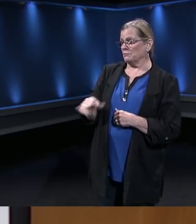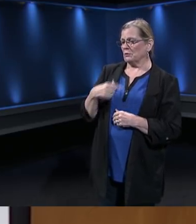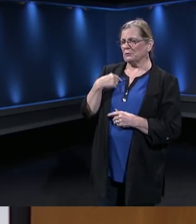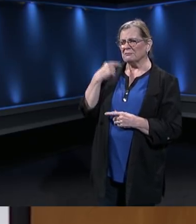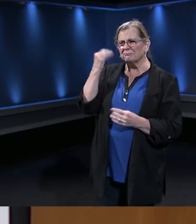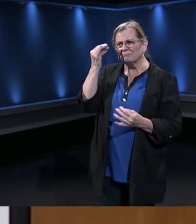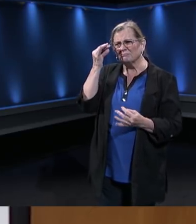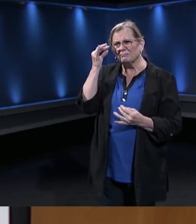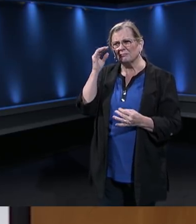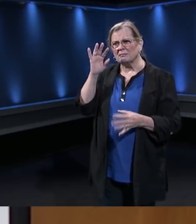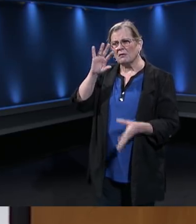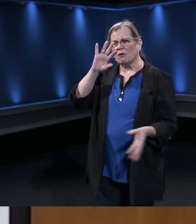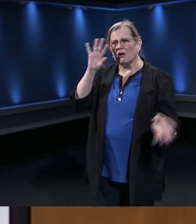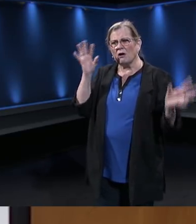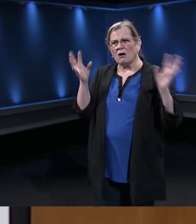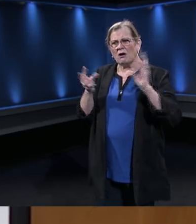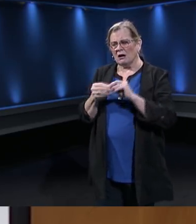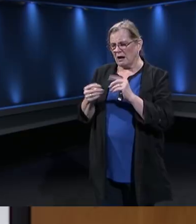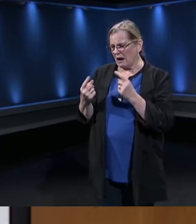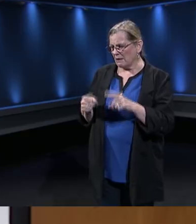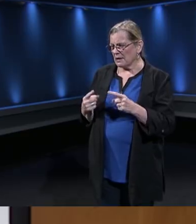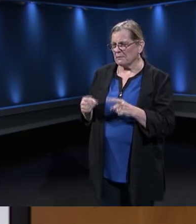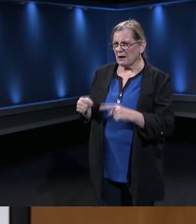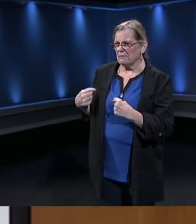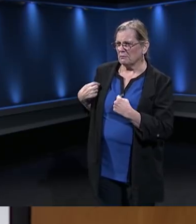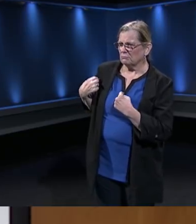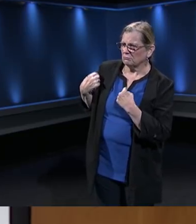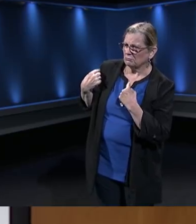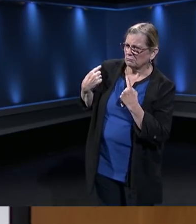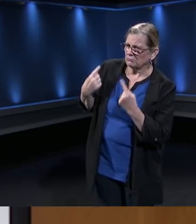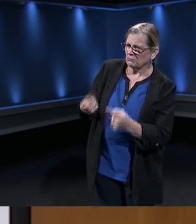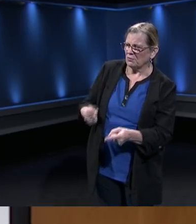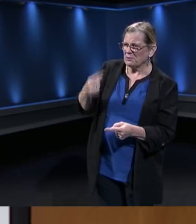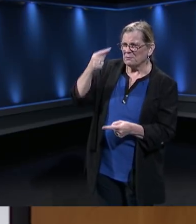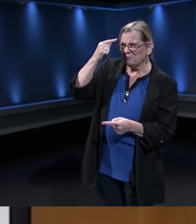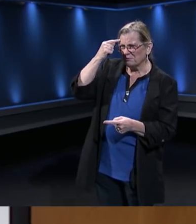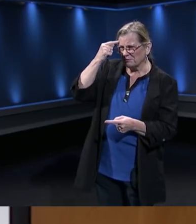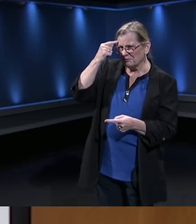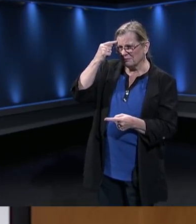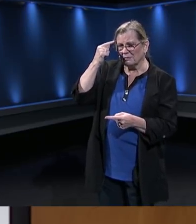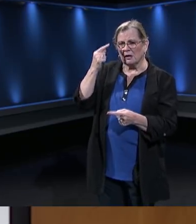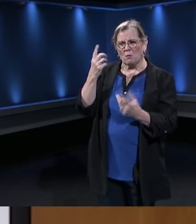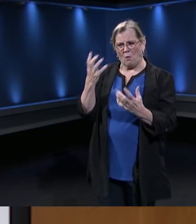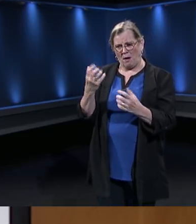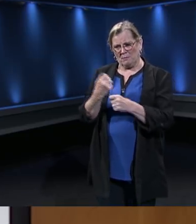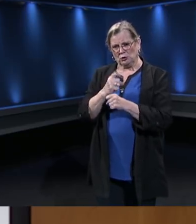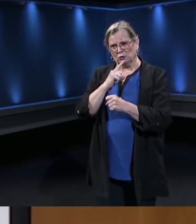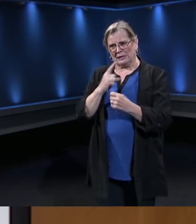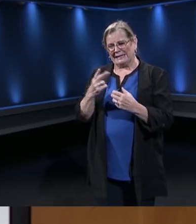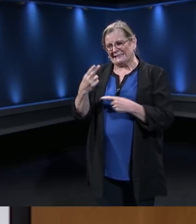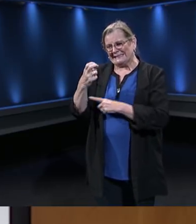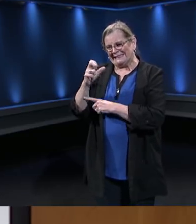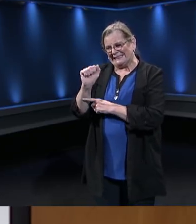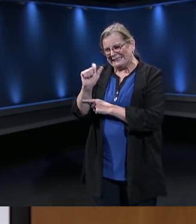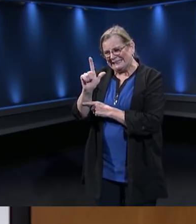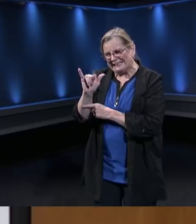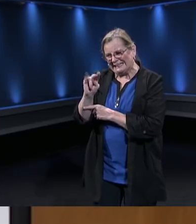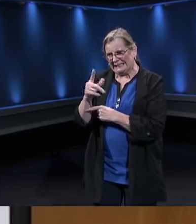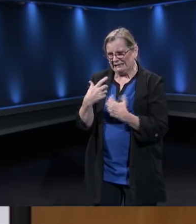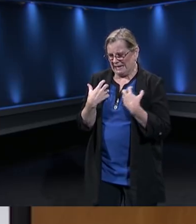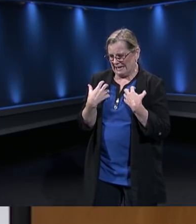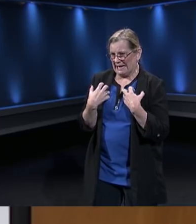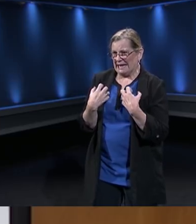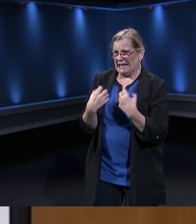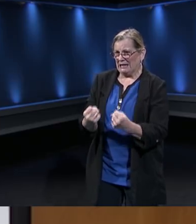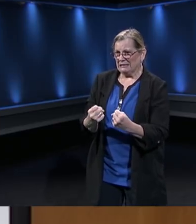been going on since March, the word that comes to mind for me is resiliency. And resiliency is our ability to